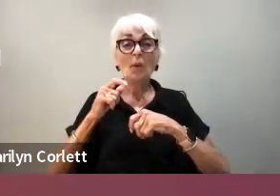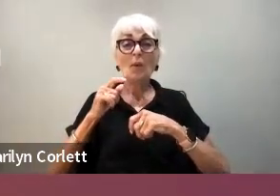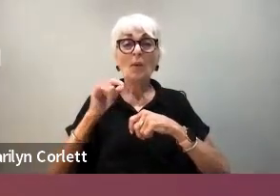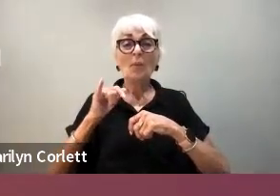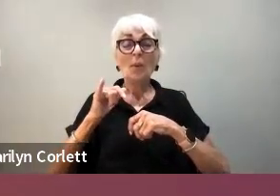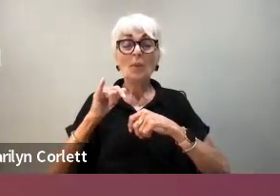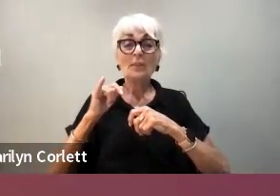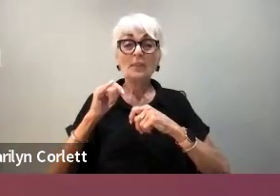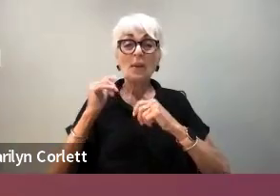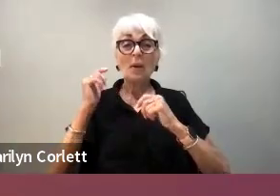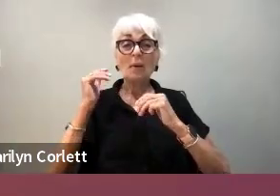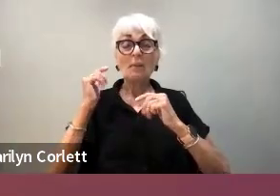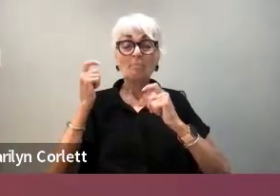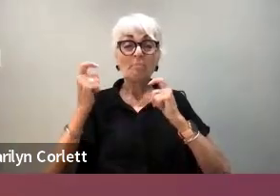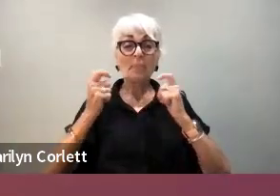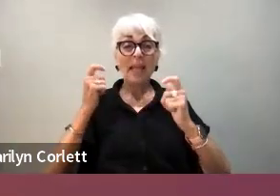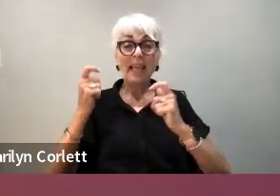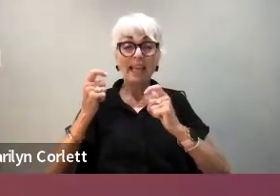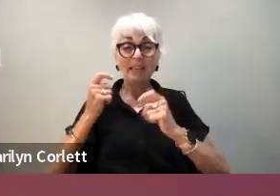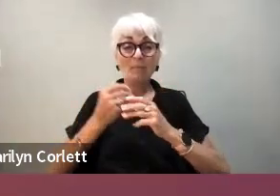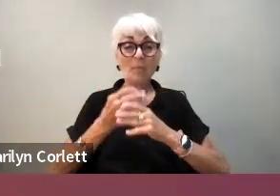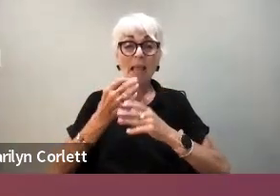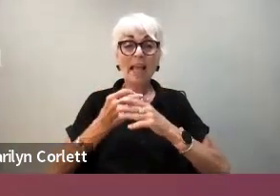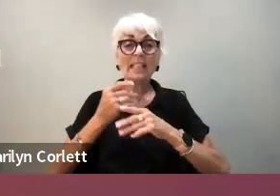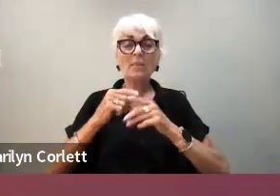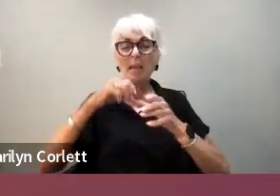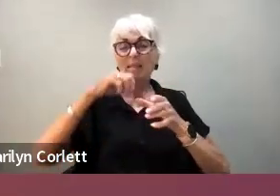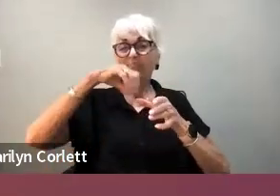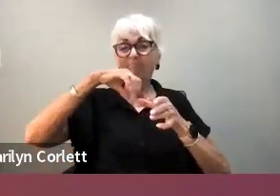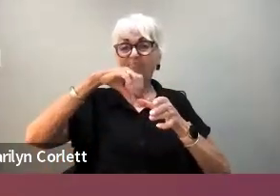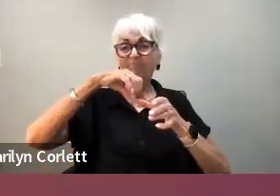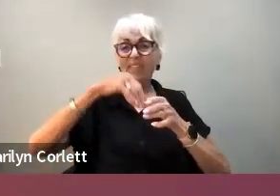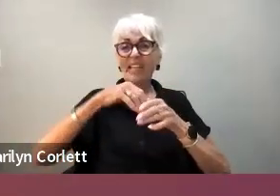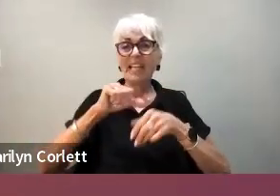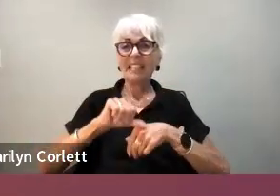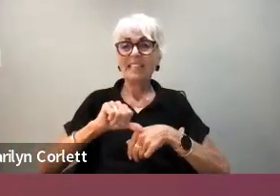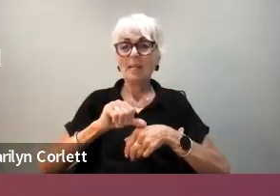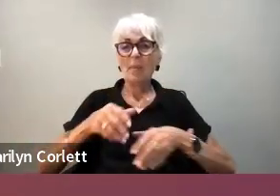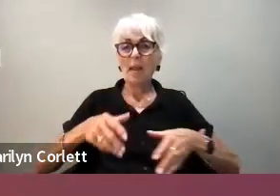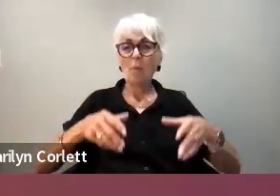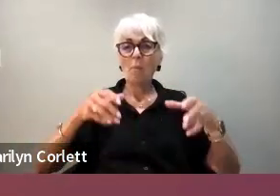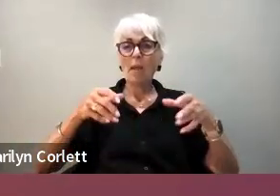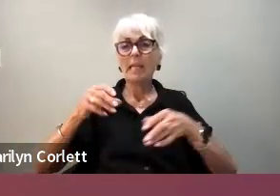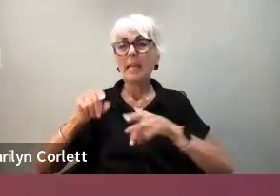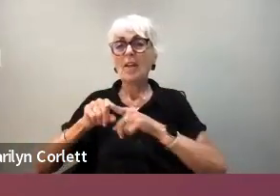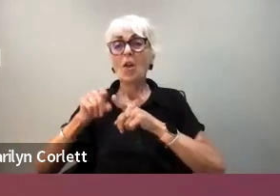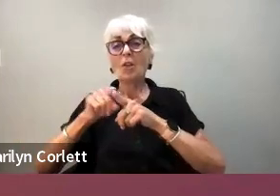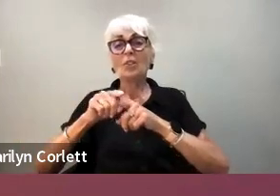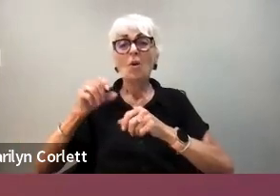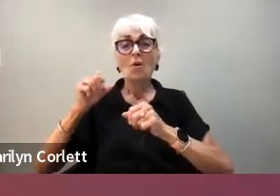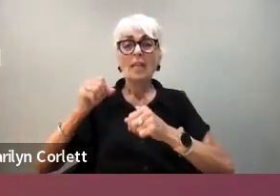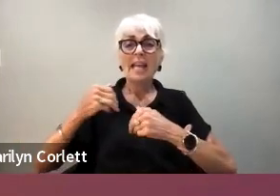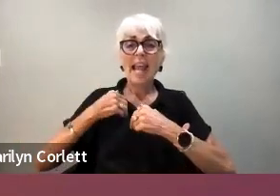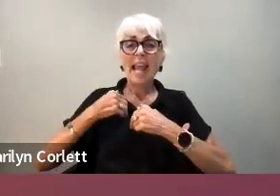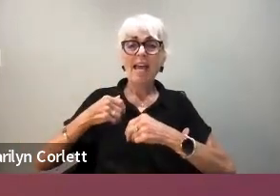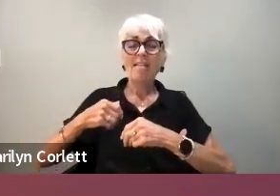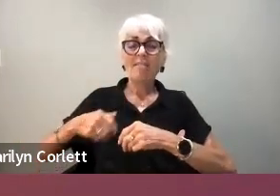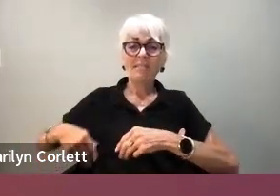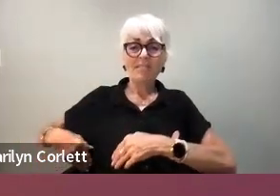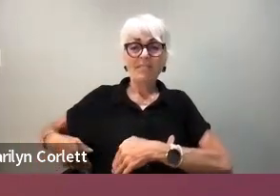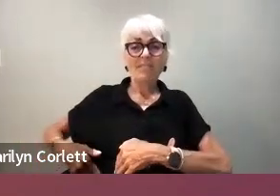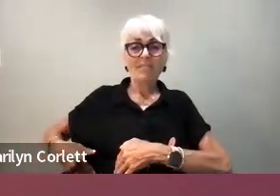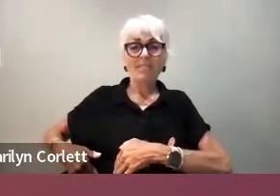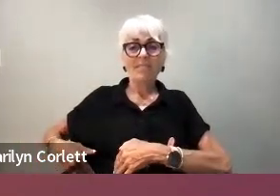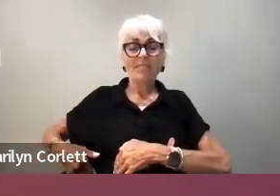of his harvest into the tomato bucket. And then there's also a bucket that can attach to your hip, if that is a